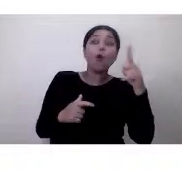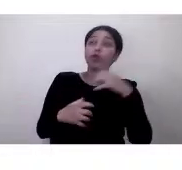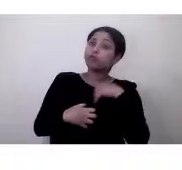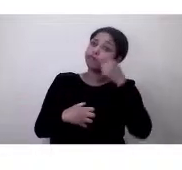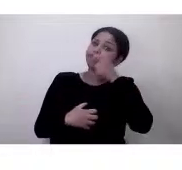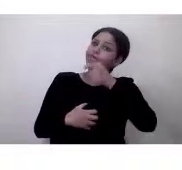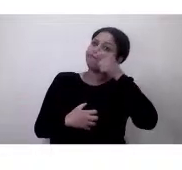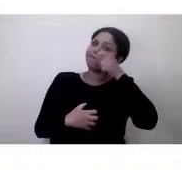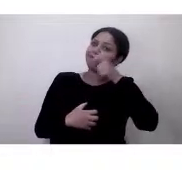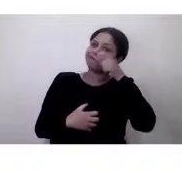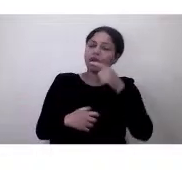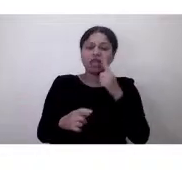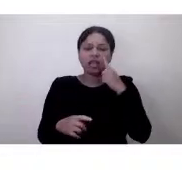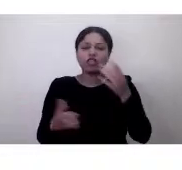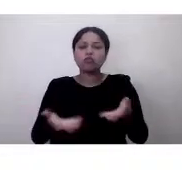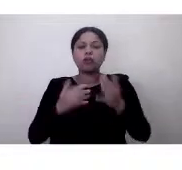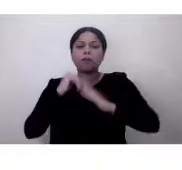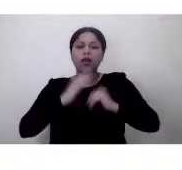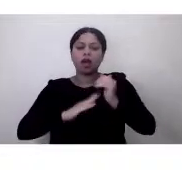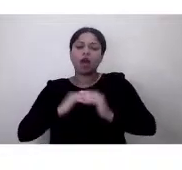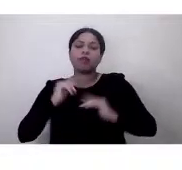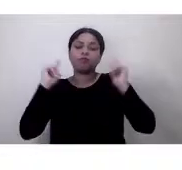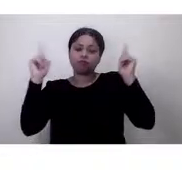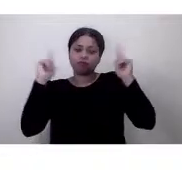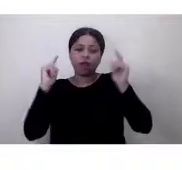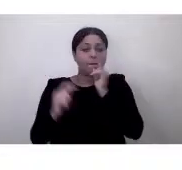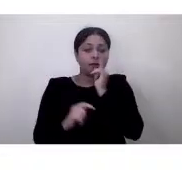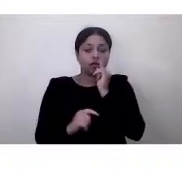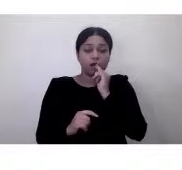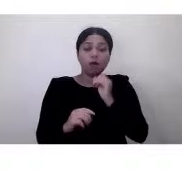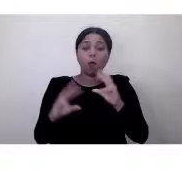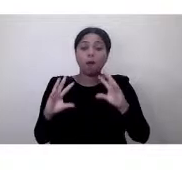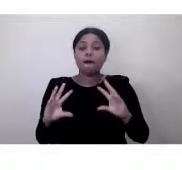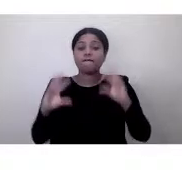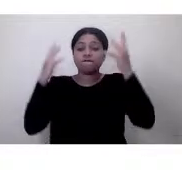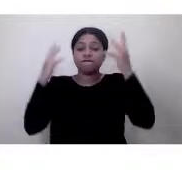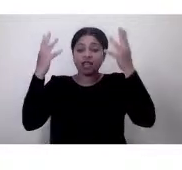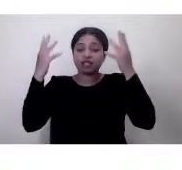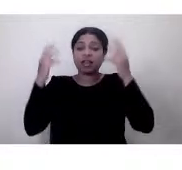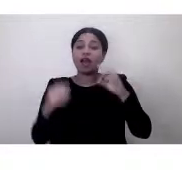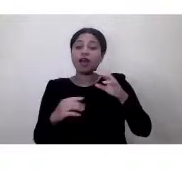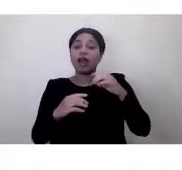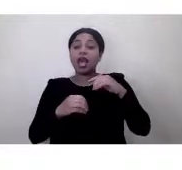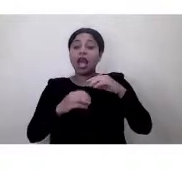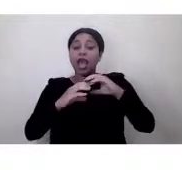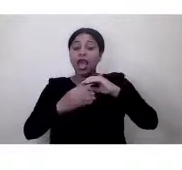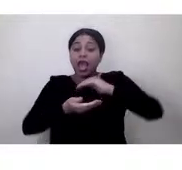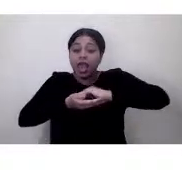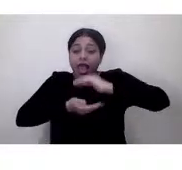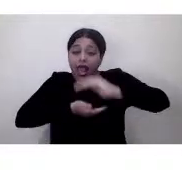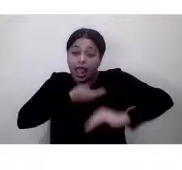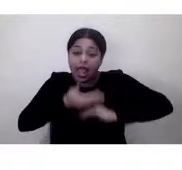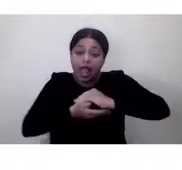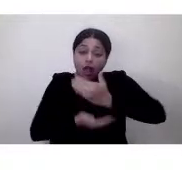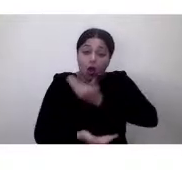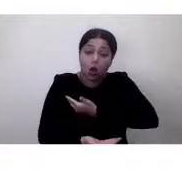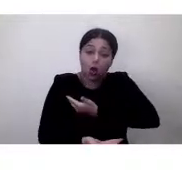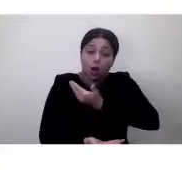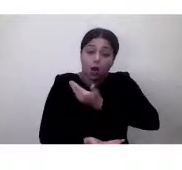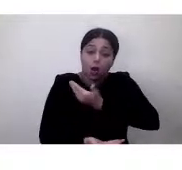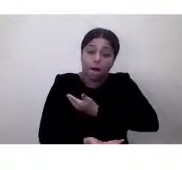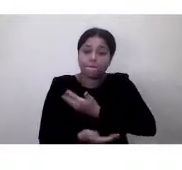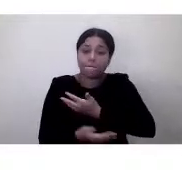party, put them in groups, give them time to discuss if they're going to throw an eco-friendly